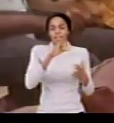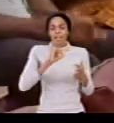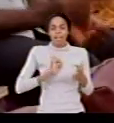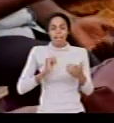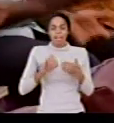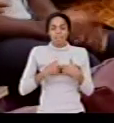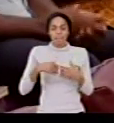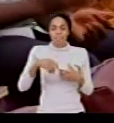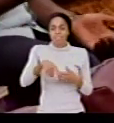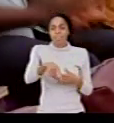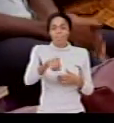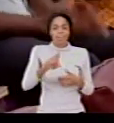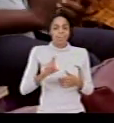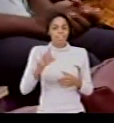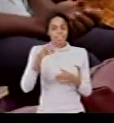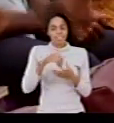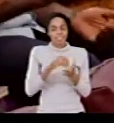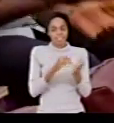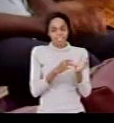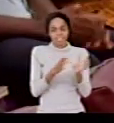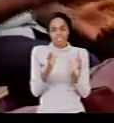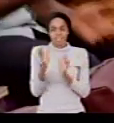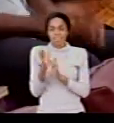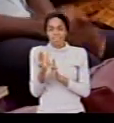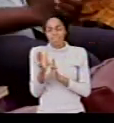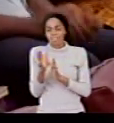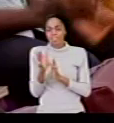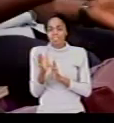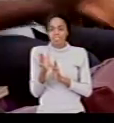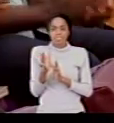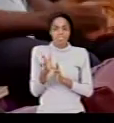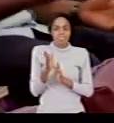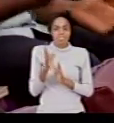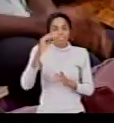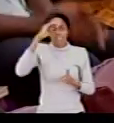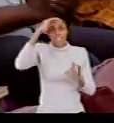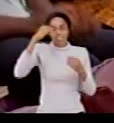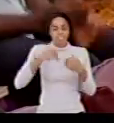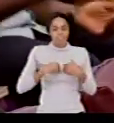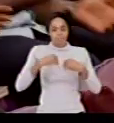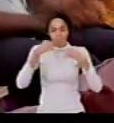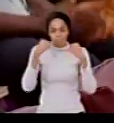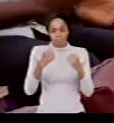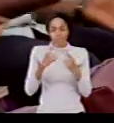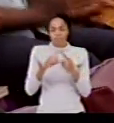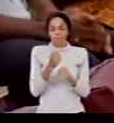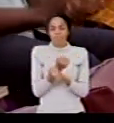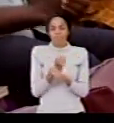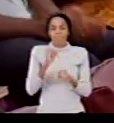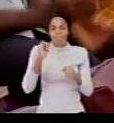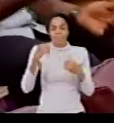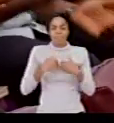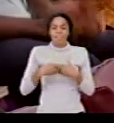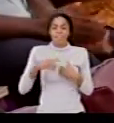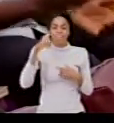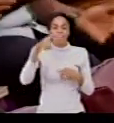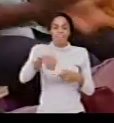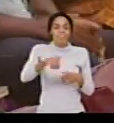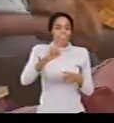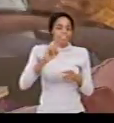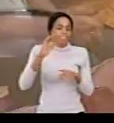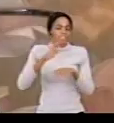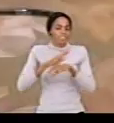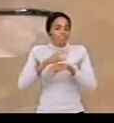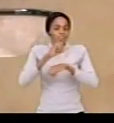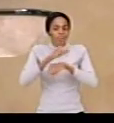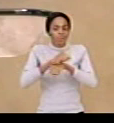Oh, I've anchored. He has power to, I've anchored